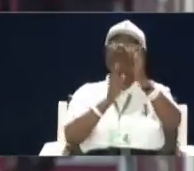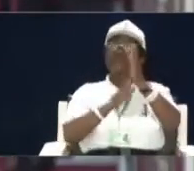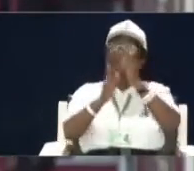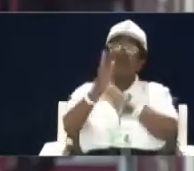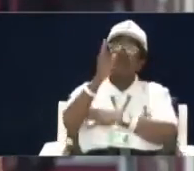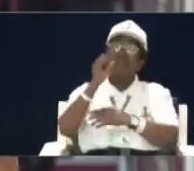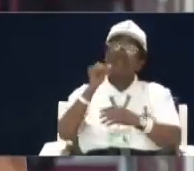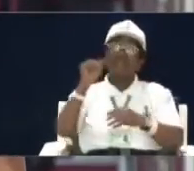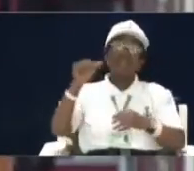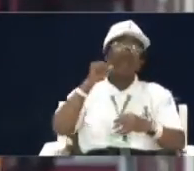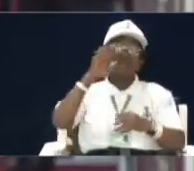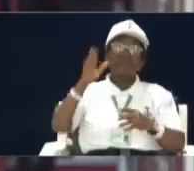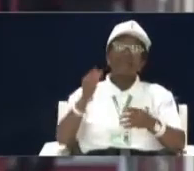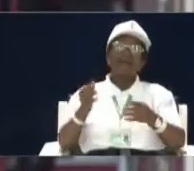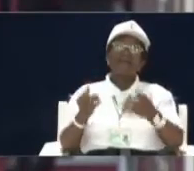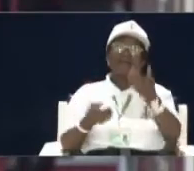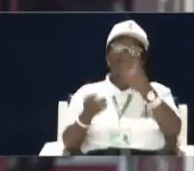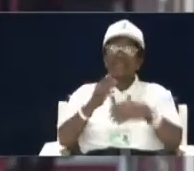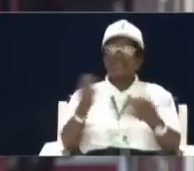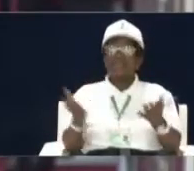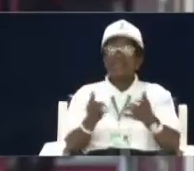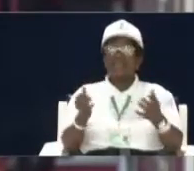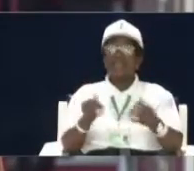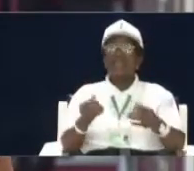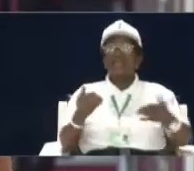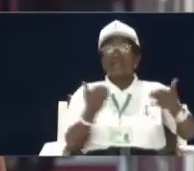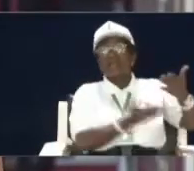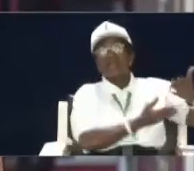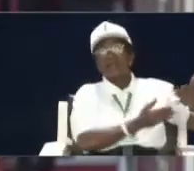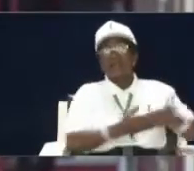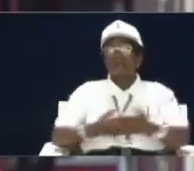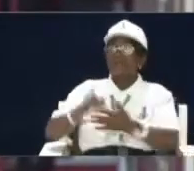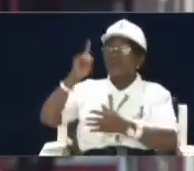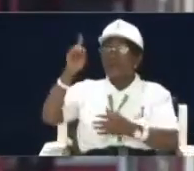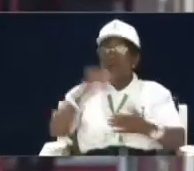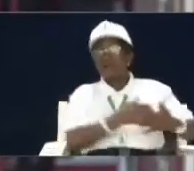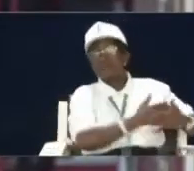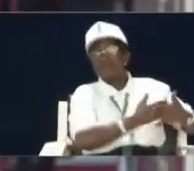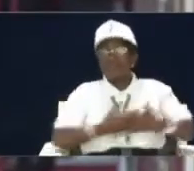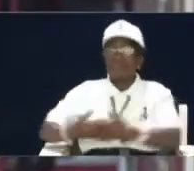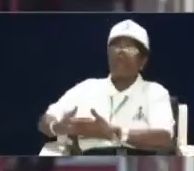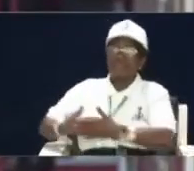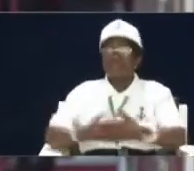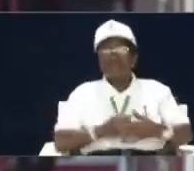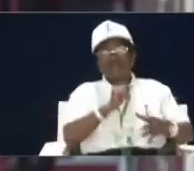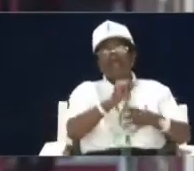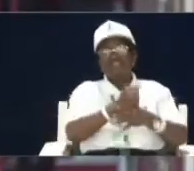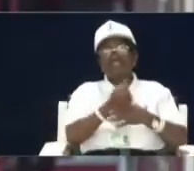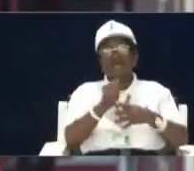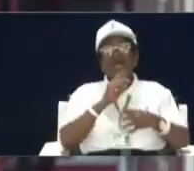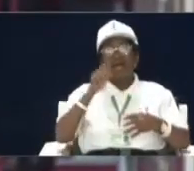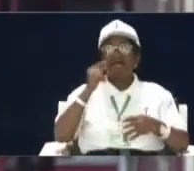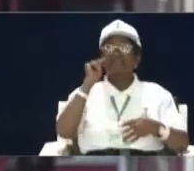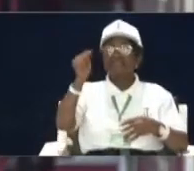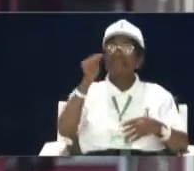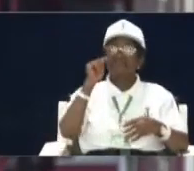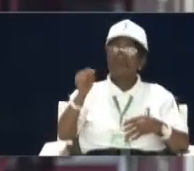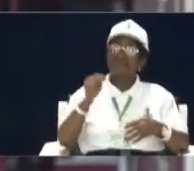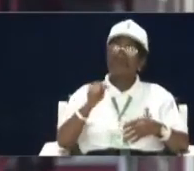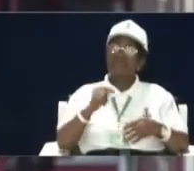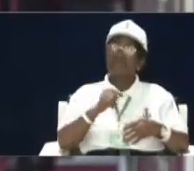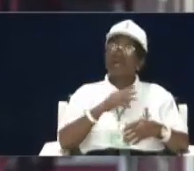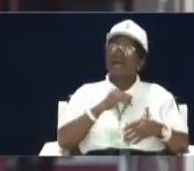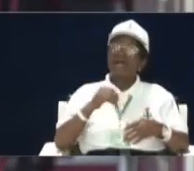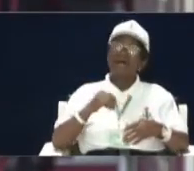here carrying one baby, share her testimony, when said, let